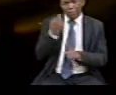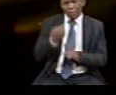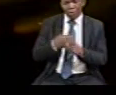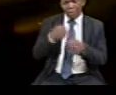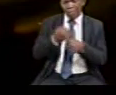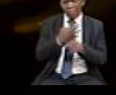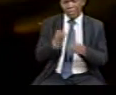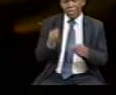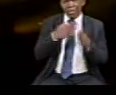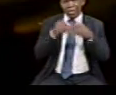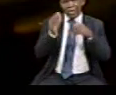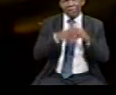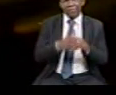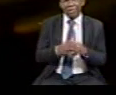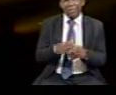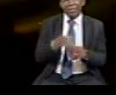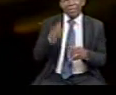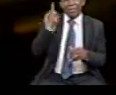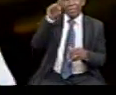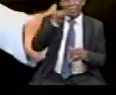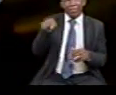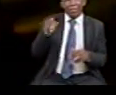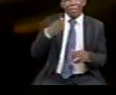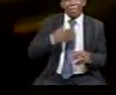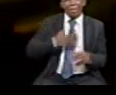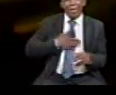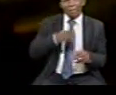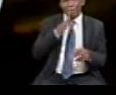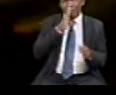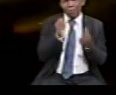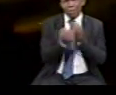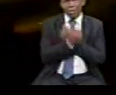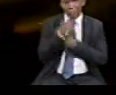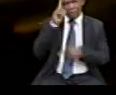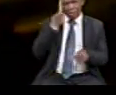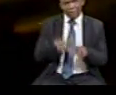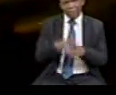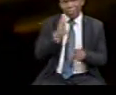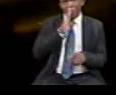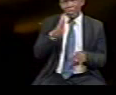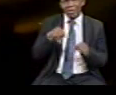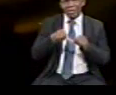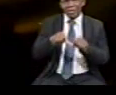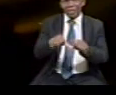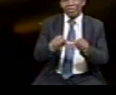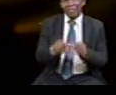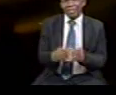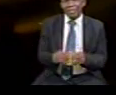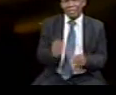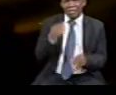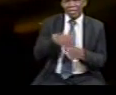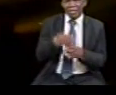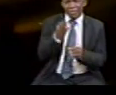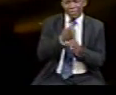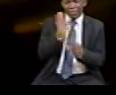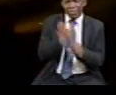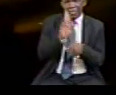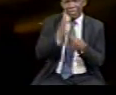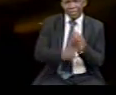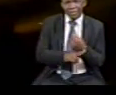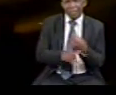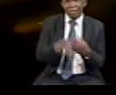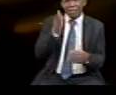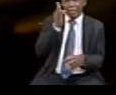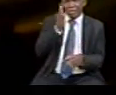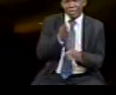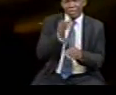heaven." He said, "Therefore, my beloved brethren, be ye steadfast." Be steadfast in righteousness. Be steadfast in faithfulness. Be steadfast